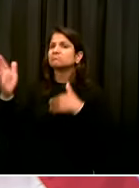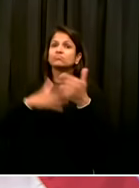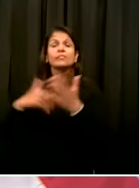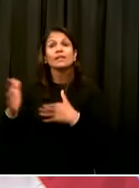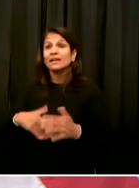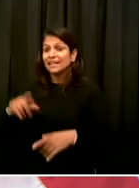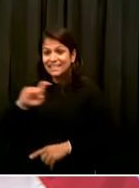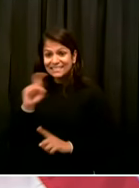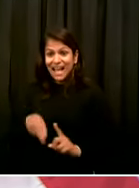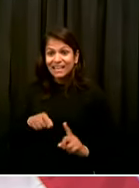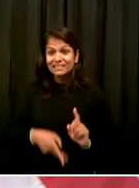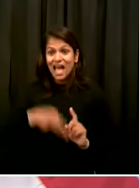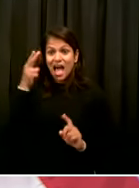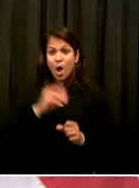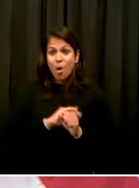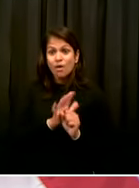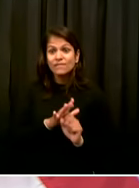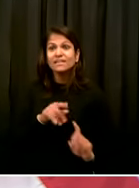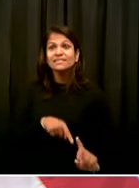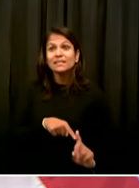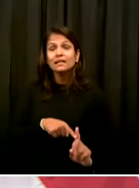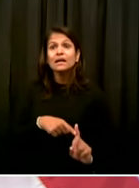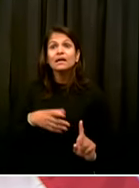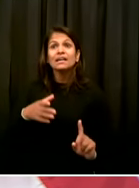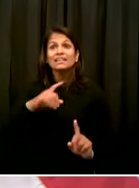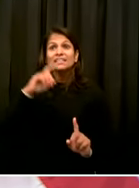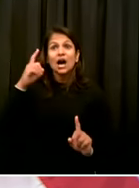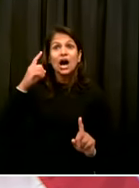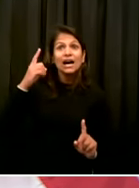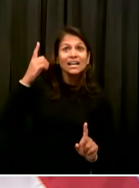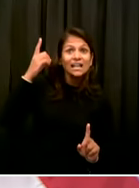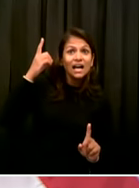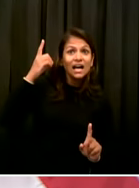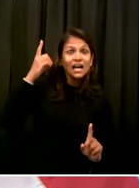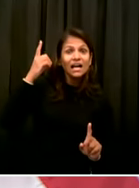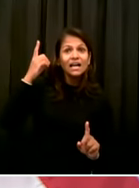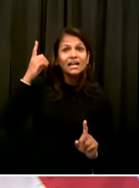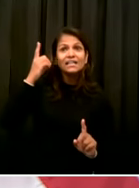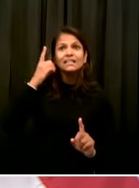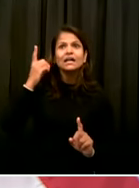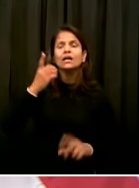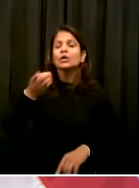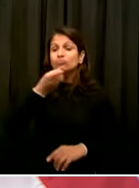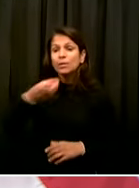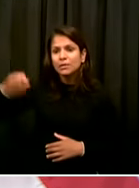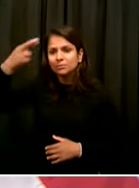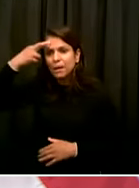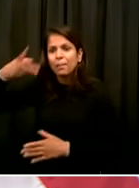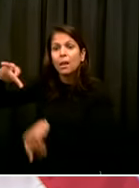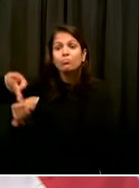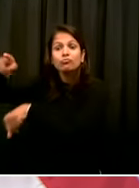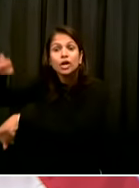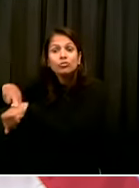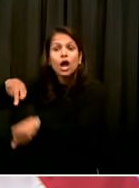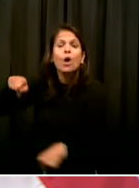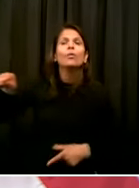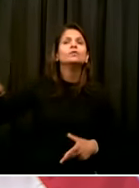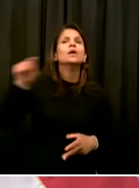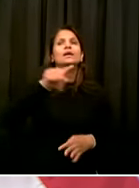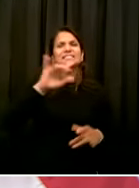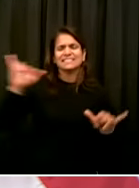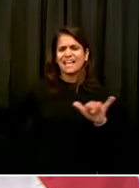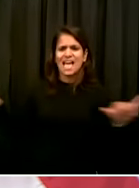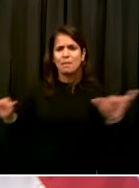if it is a place with a higher level of coronavirus transmission, then it's very